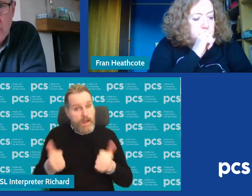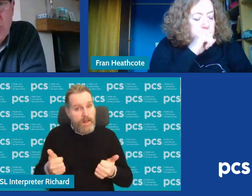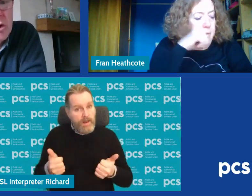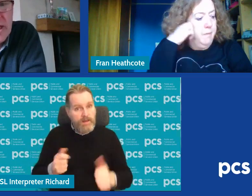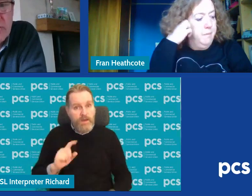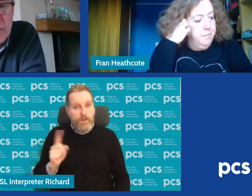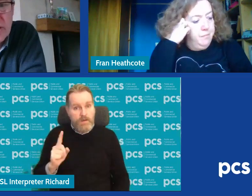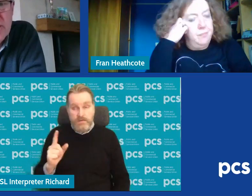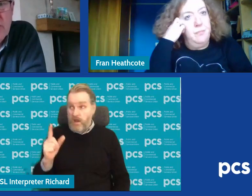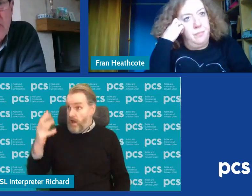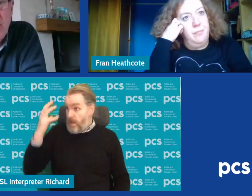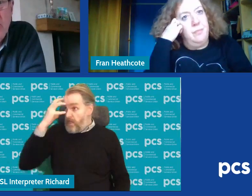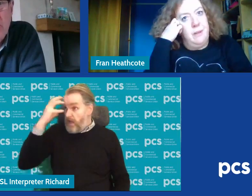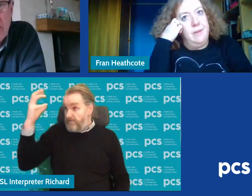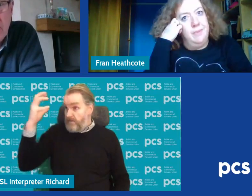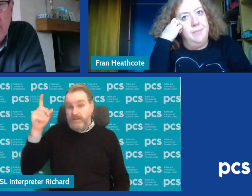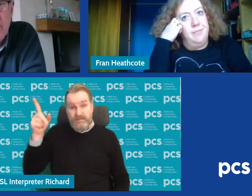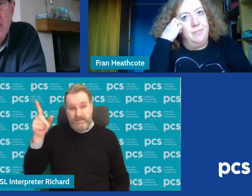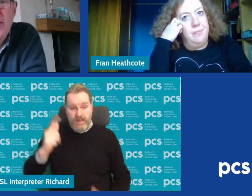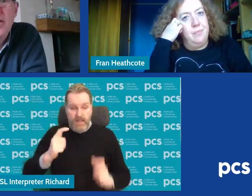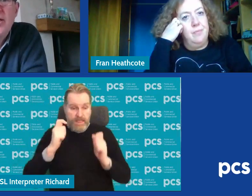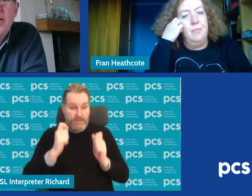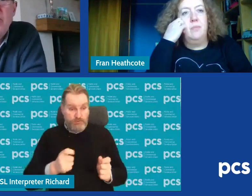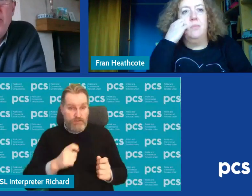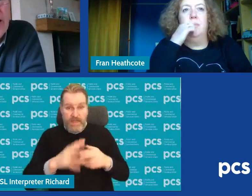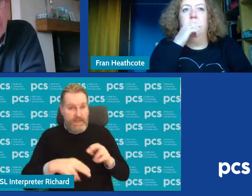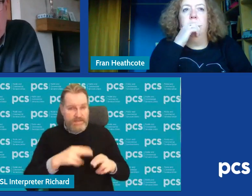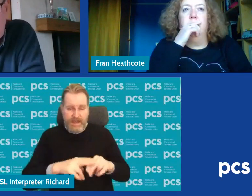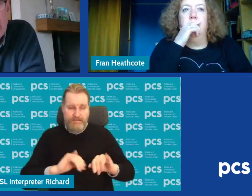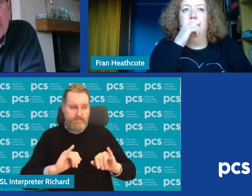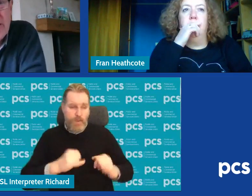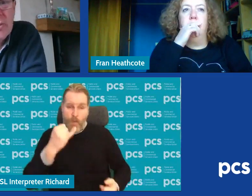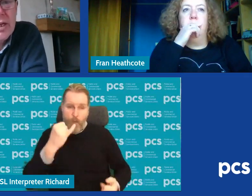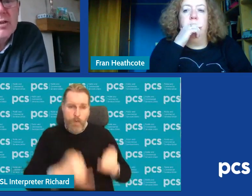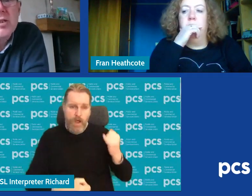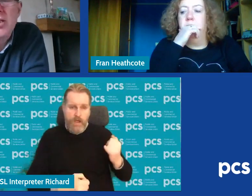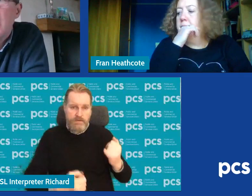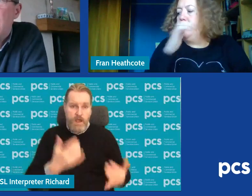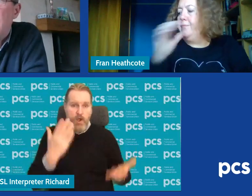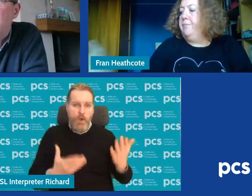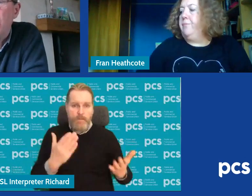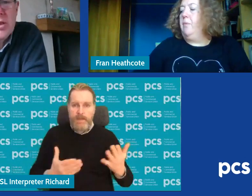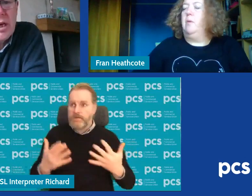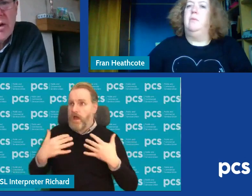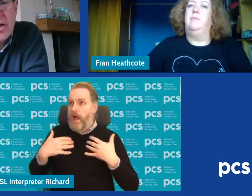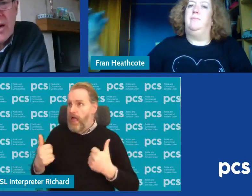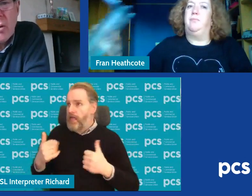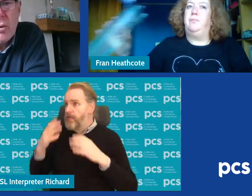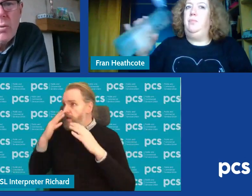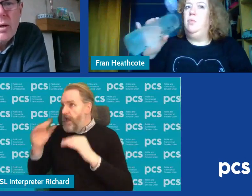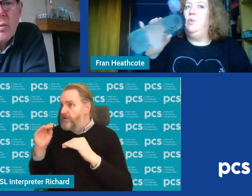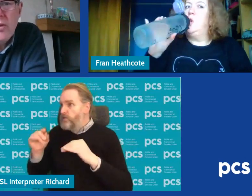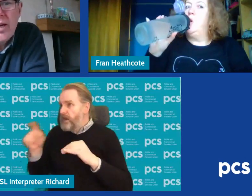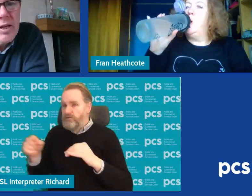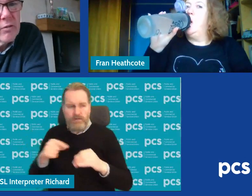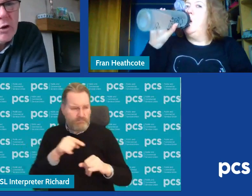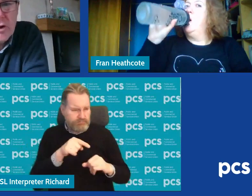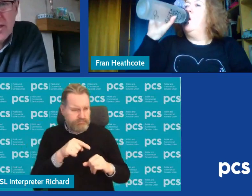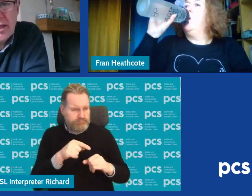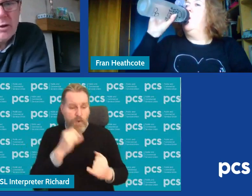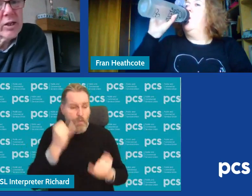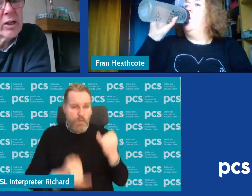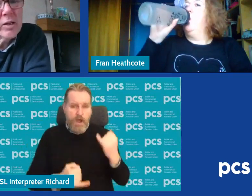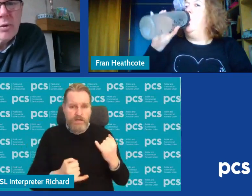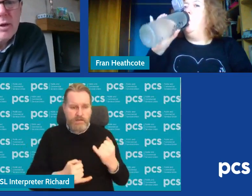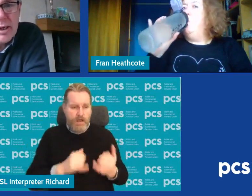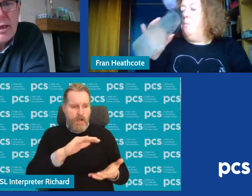own workforce worse than everyone else. We had the lowest pay offer. We're having more cuts than anyone else. And of course, they are now, whether